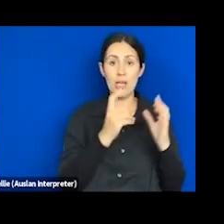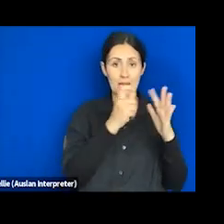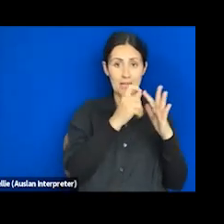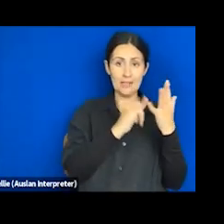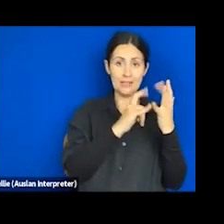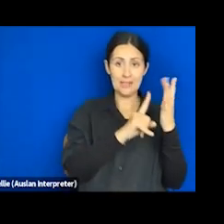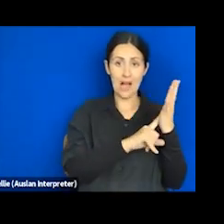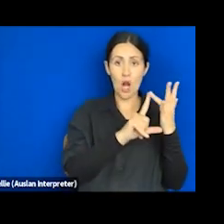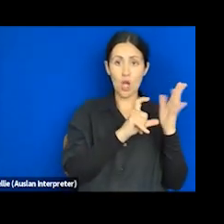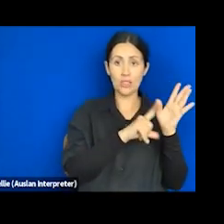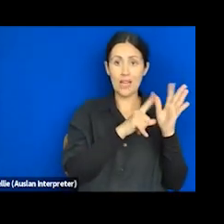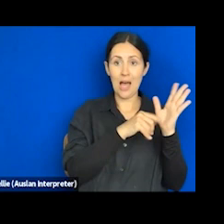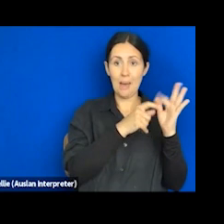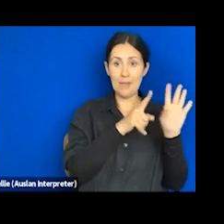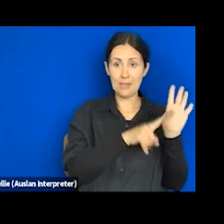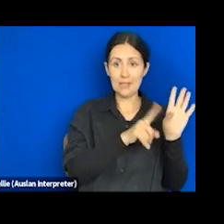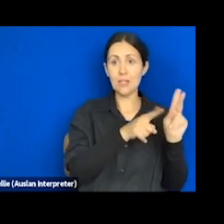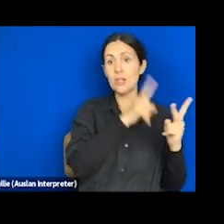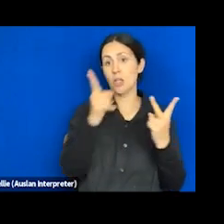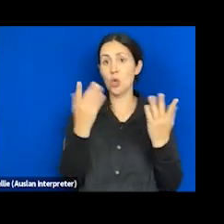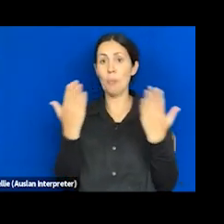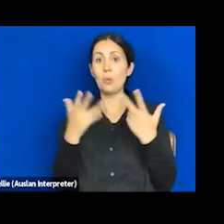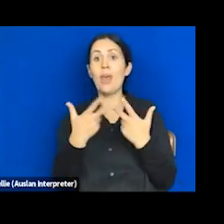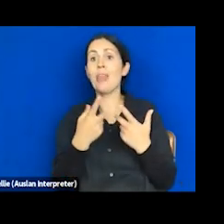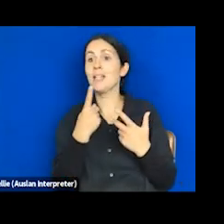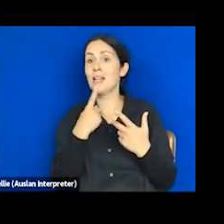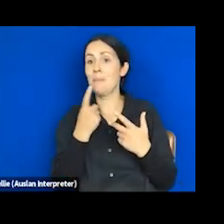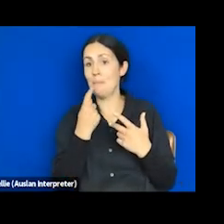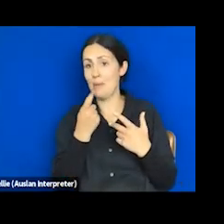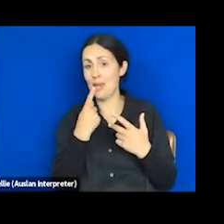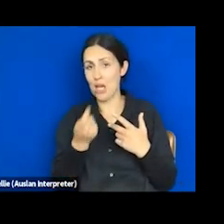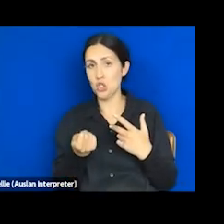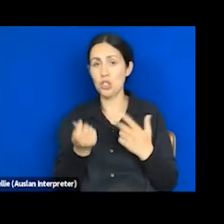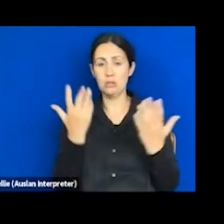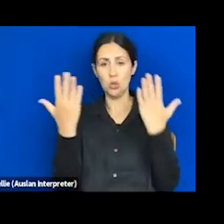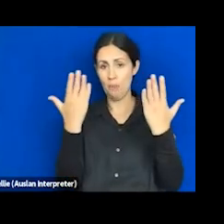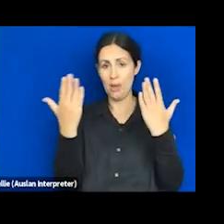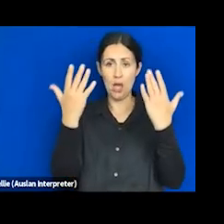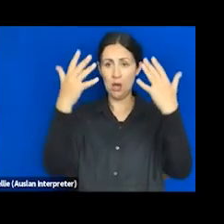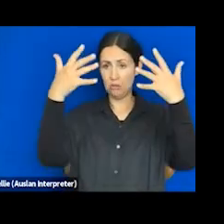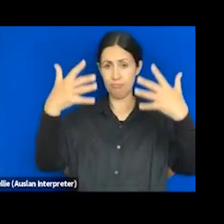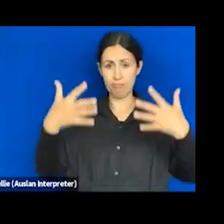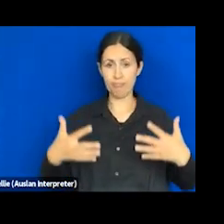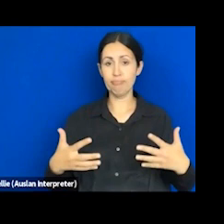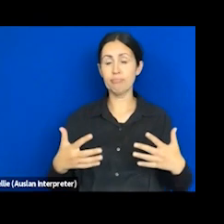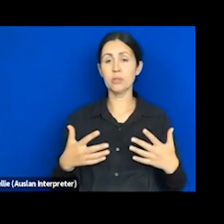of escitalopram. The design was a little more complicated than that because we tried to balance for